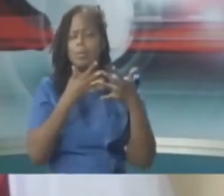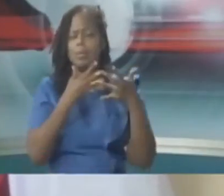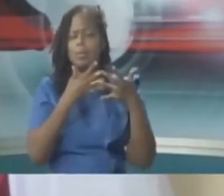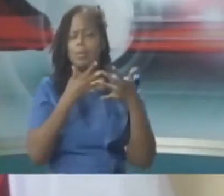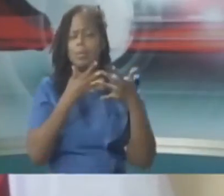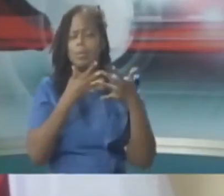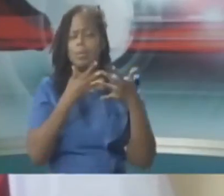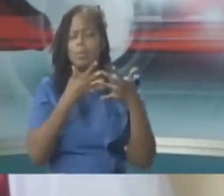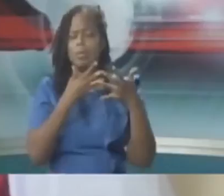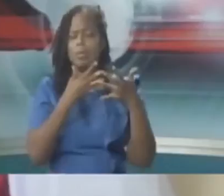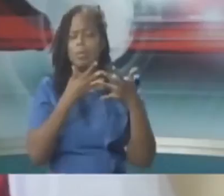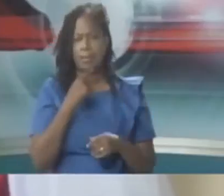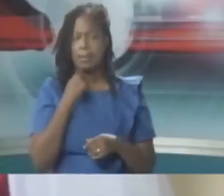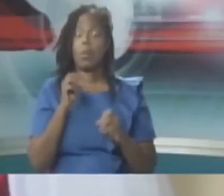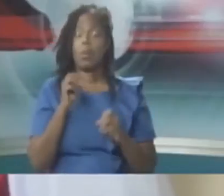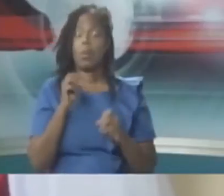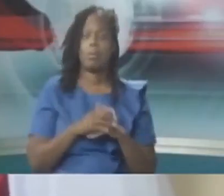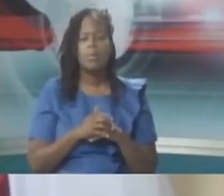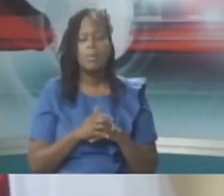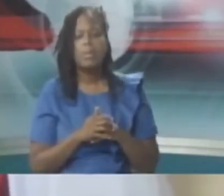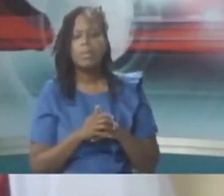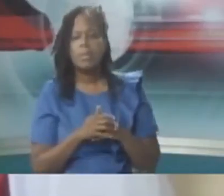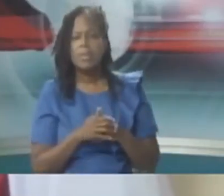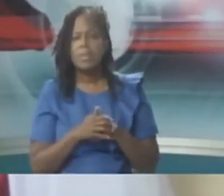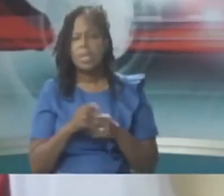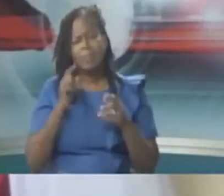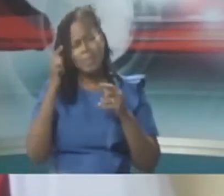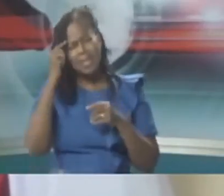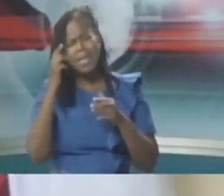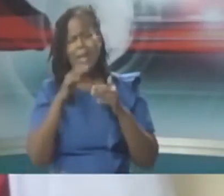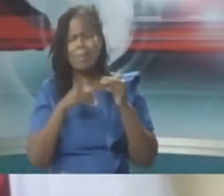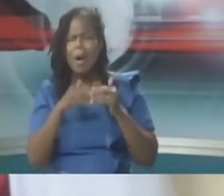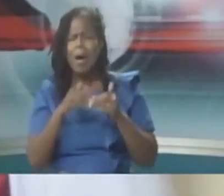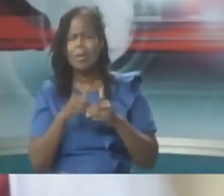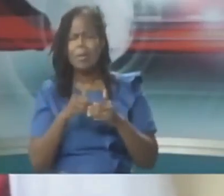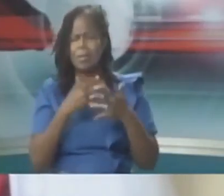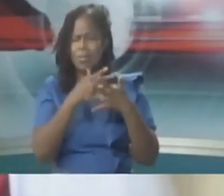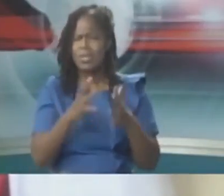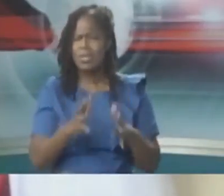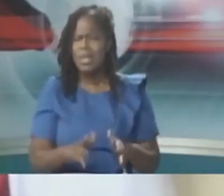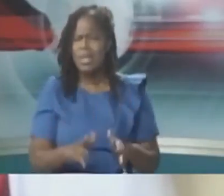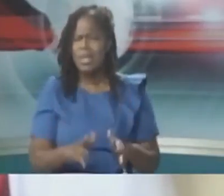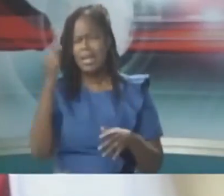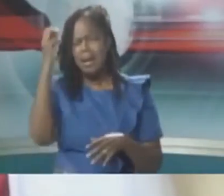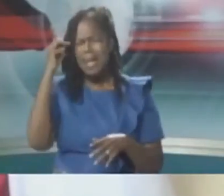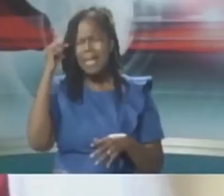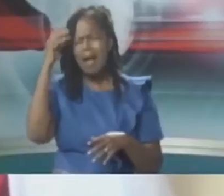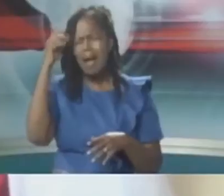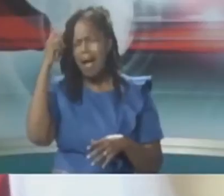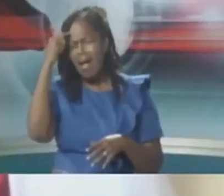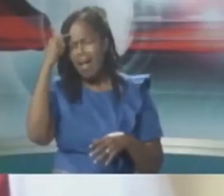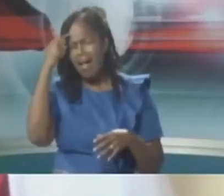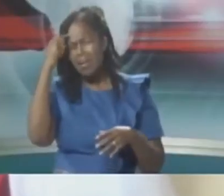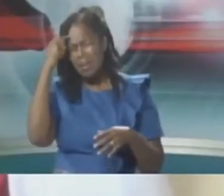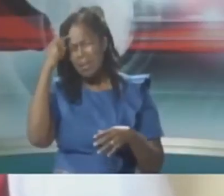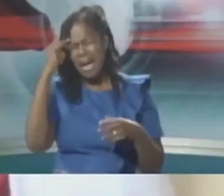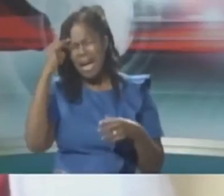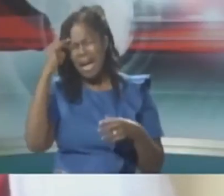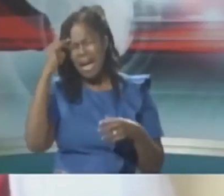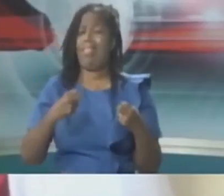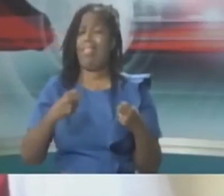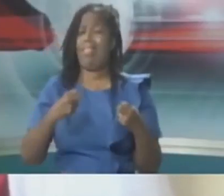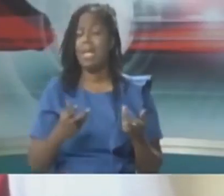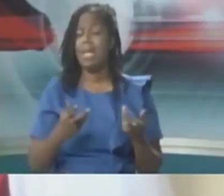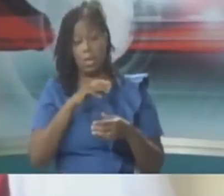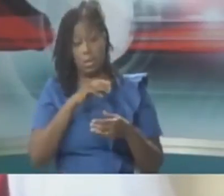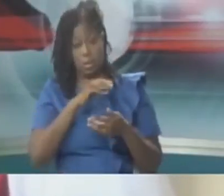pretty drastic one. I'm thinking about their mental health. It's almost a sort of cultural shock that these people